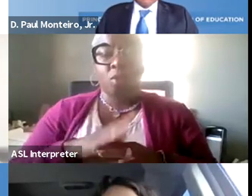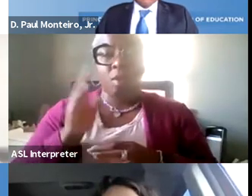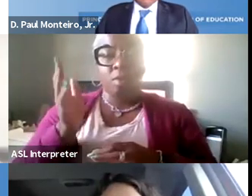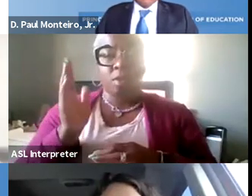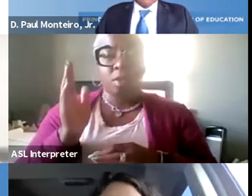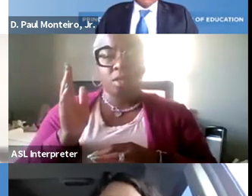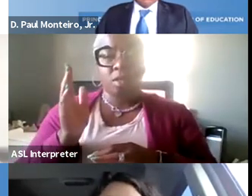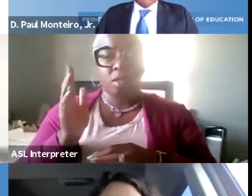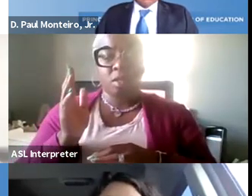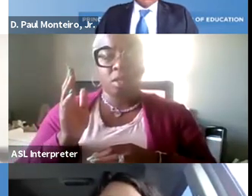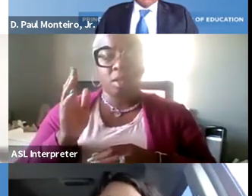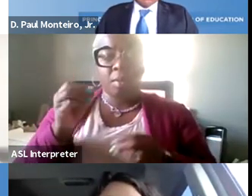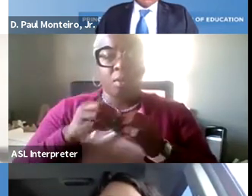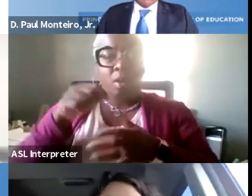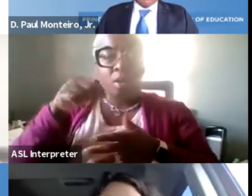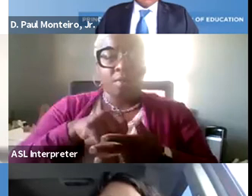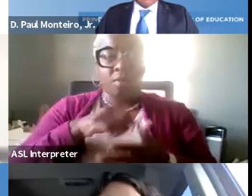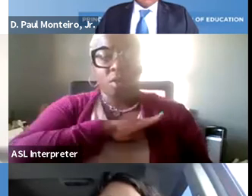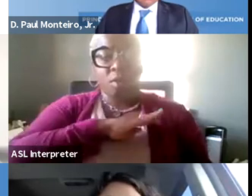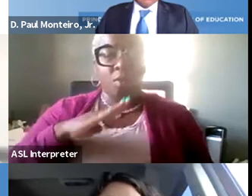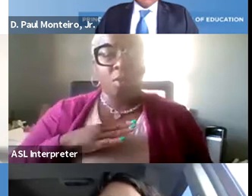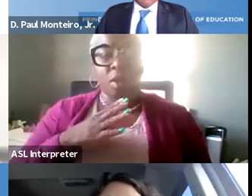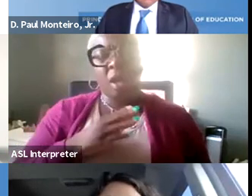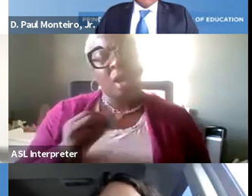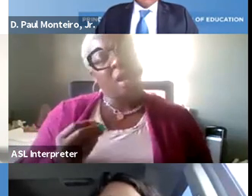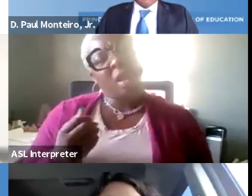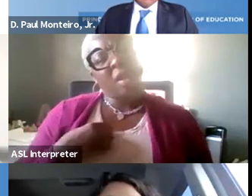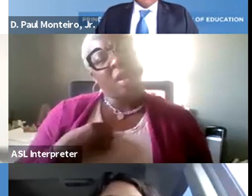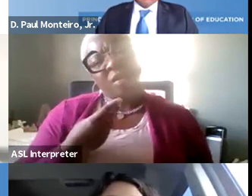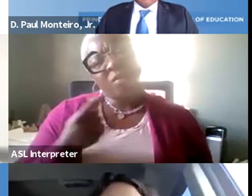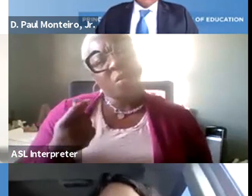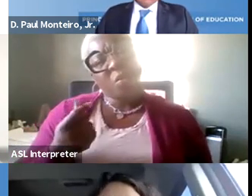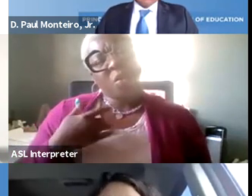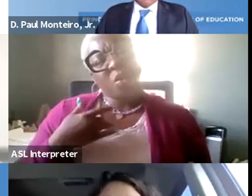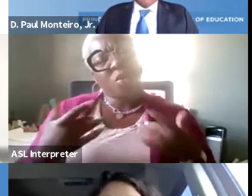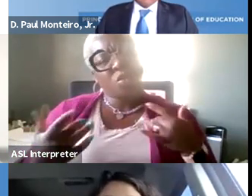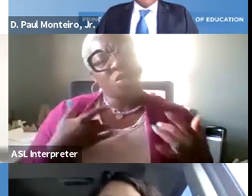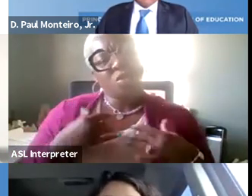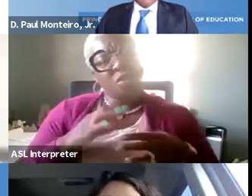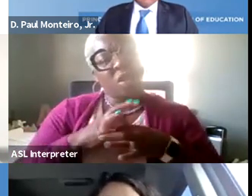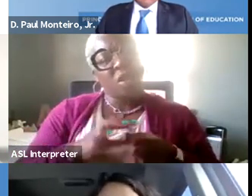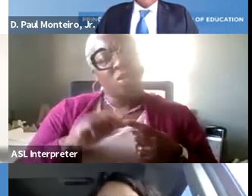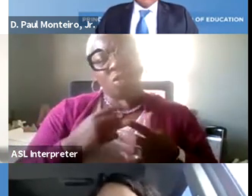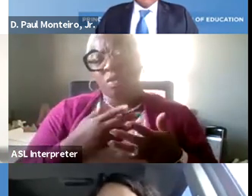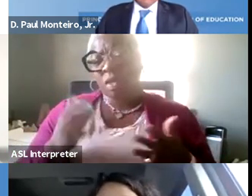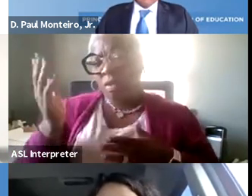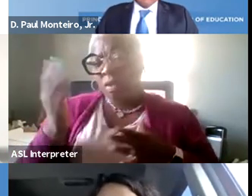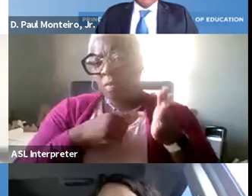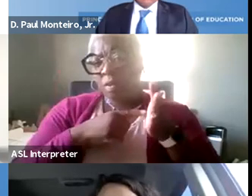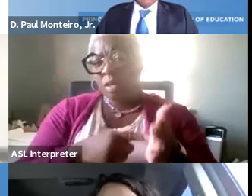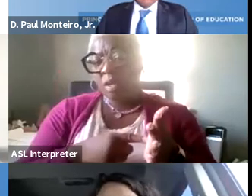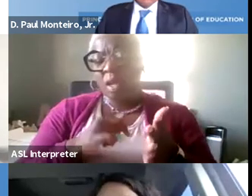given about this more in depth to the board, and I just had a couple of concerns in regards to some of the things that was presented in